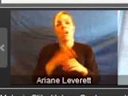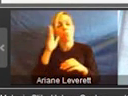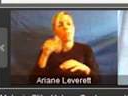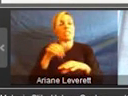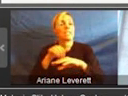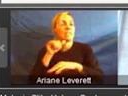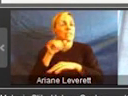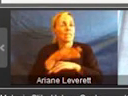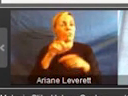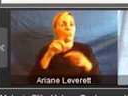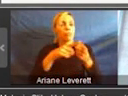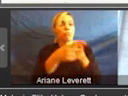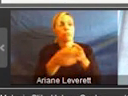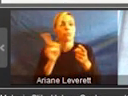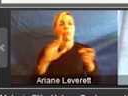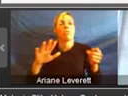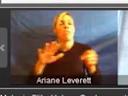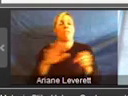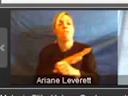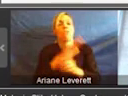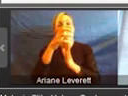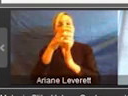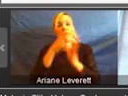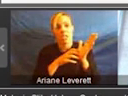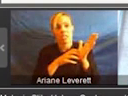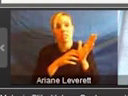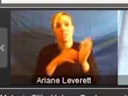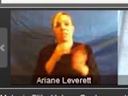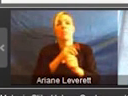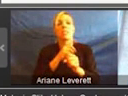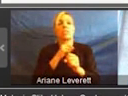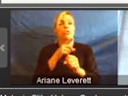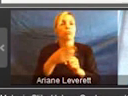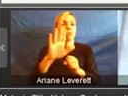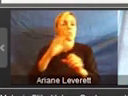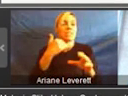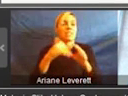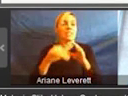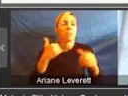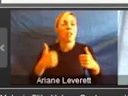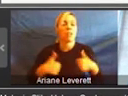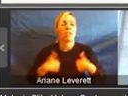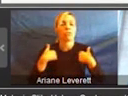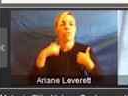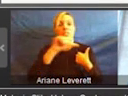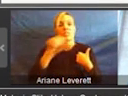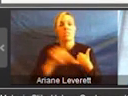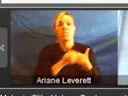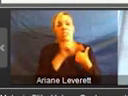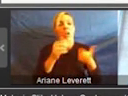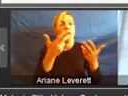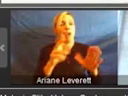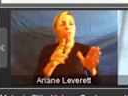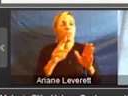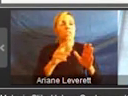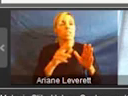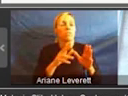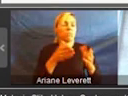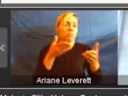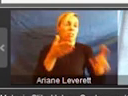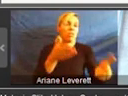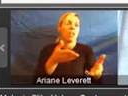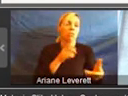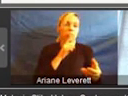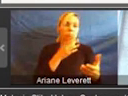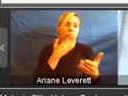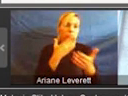please be sure that you have entered your email address correctly in the beginning or just write us an email. We will close the session,